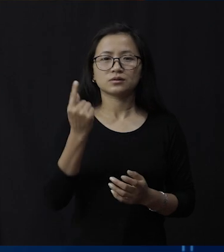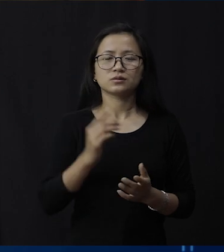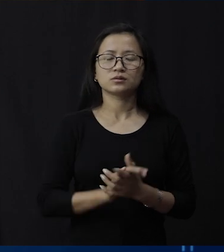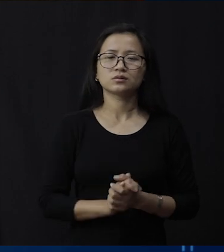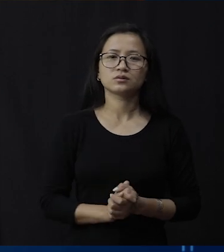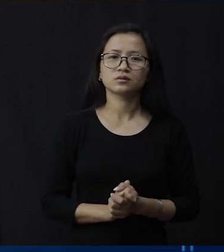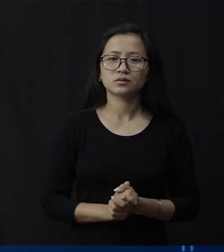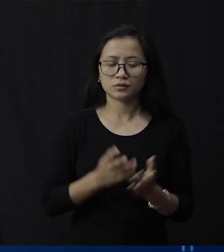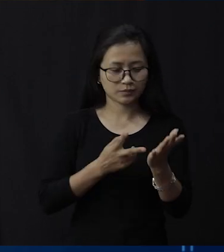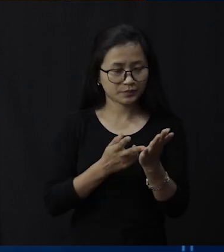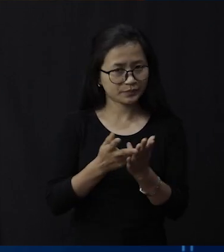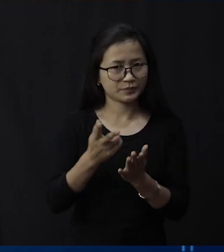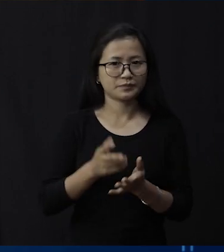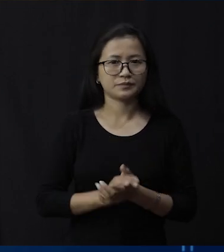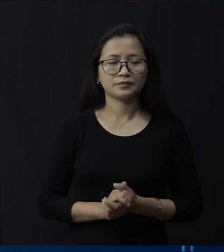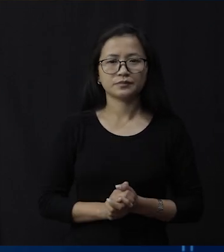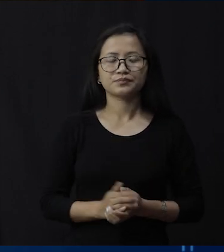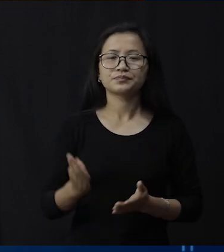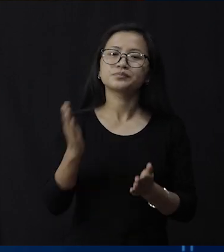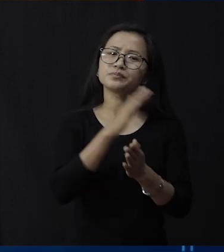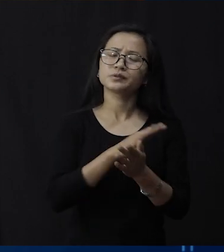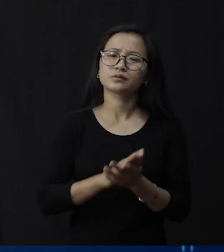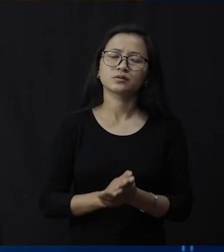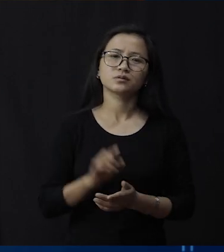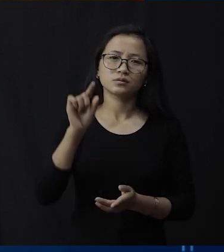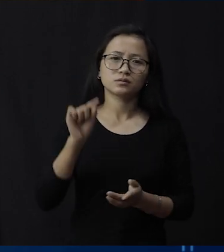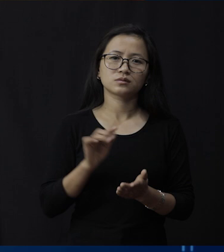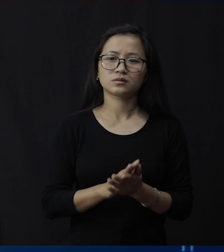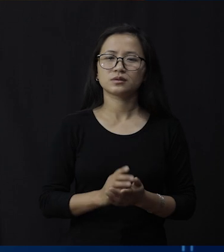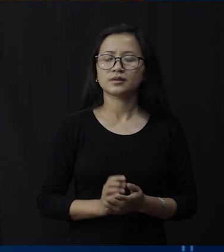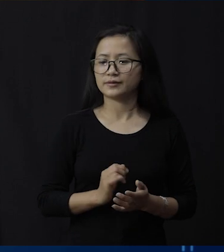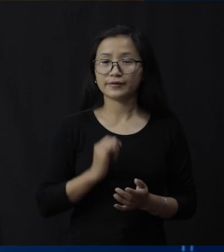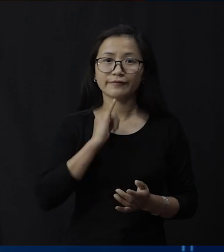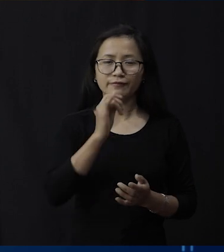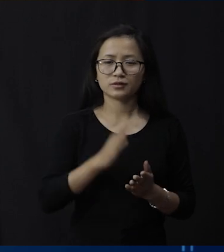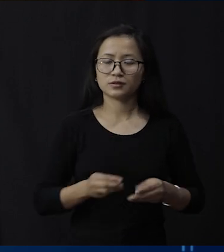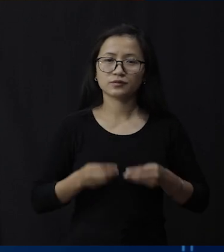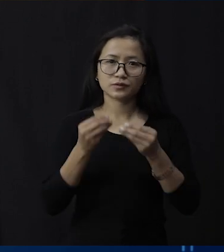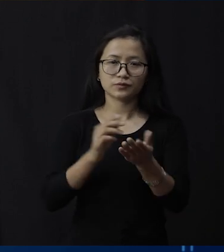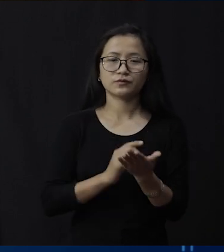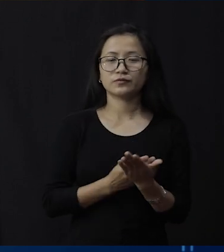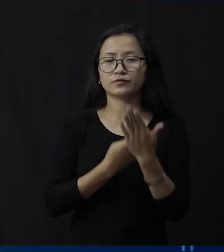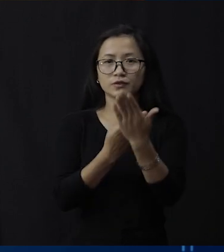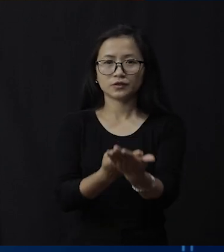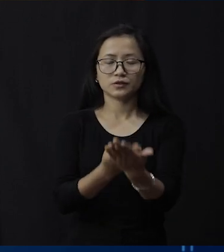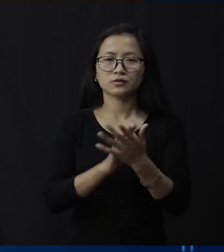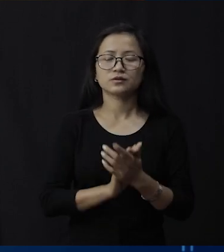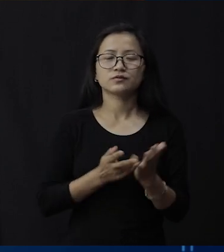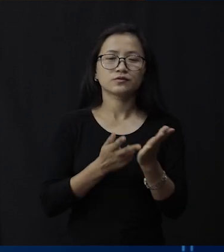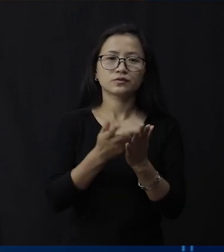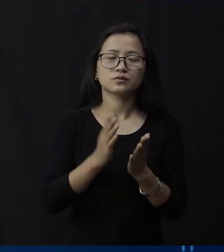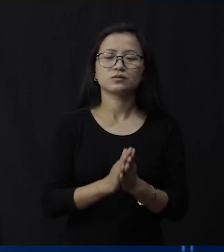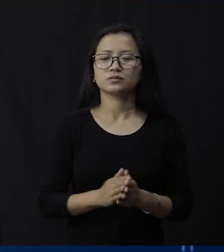be used by the villagers, all right? So before they do that, they invited the DC of the village